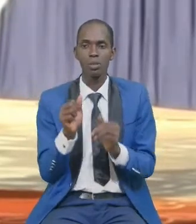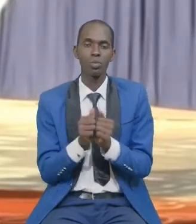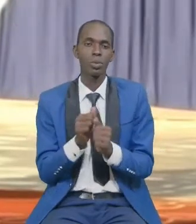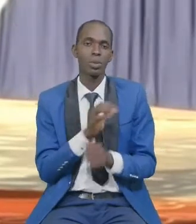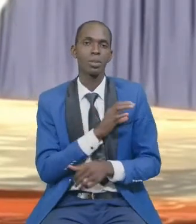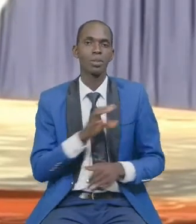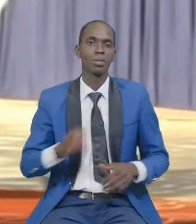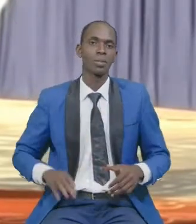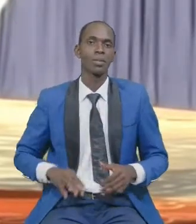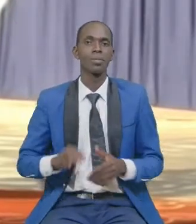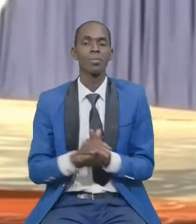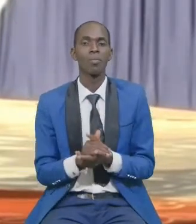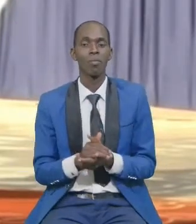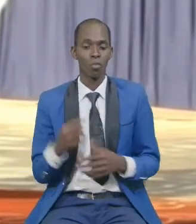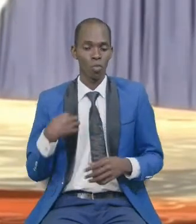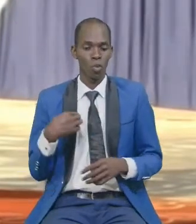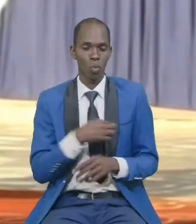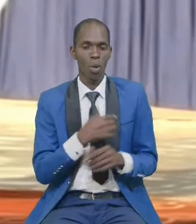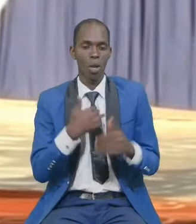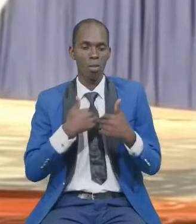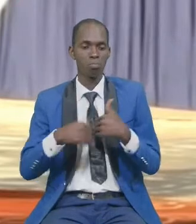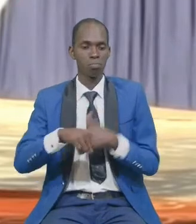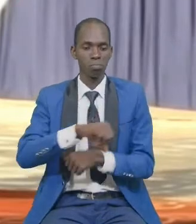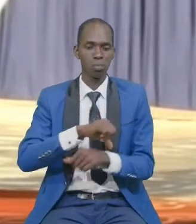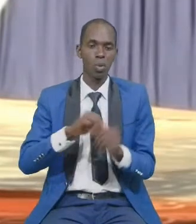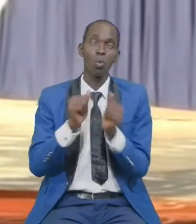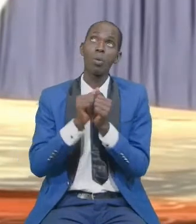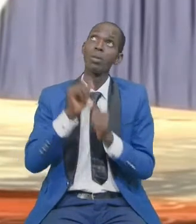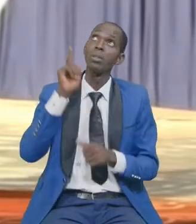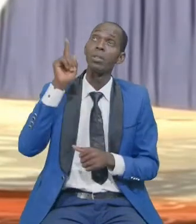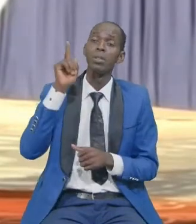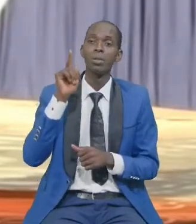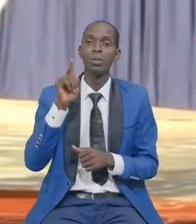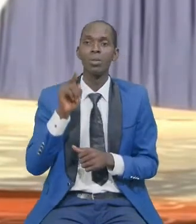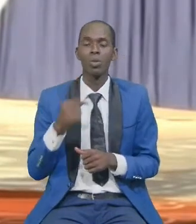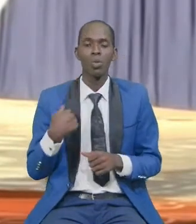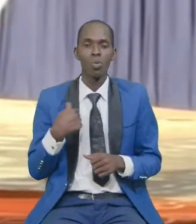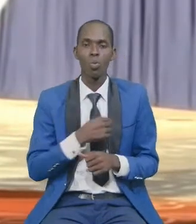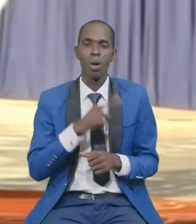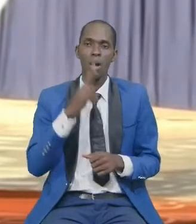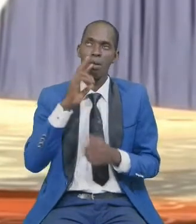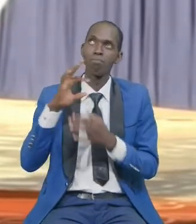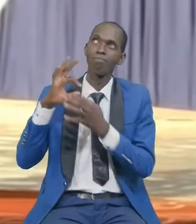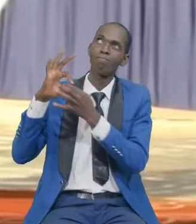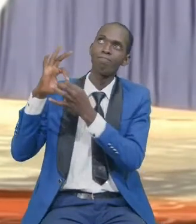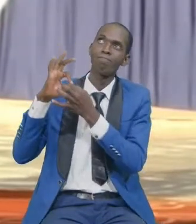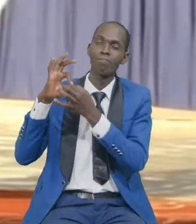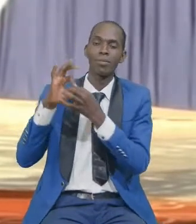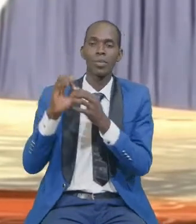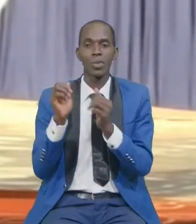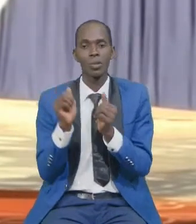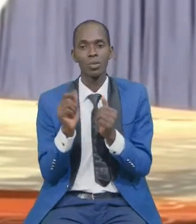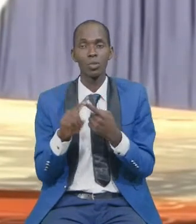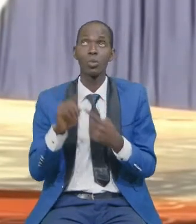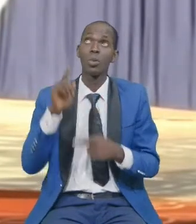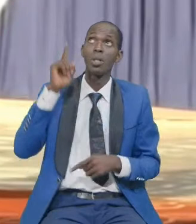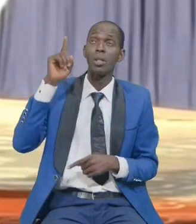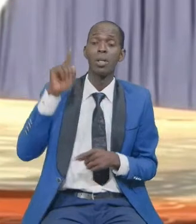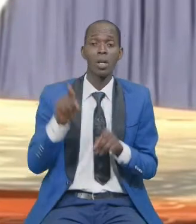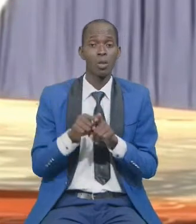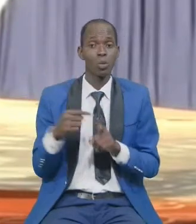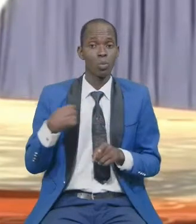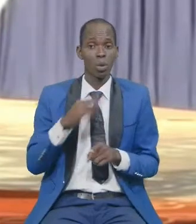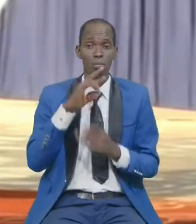Christ. We're fellowship with him. We're united to him. And as we're united to